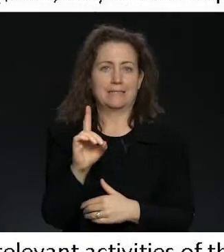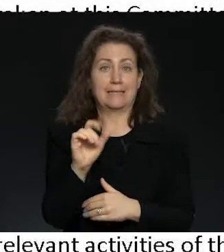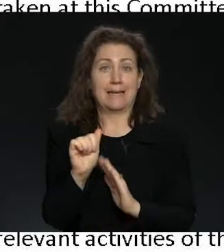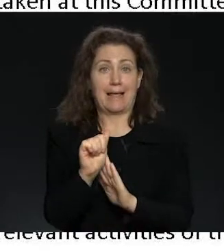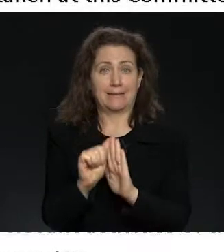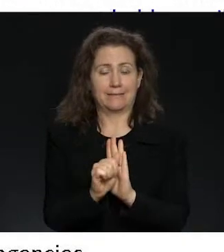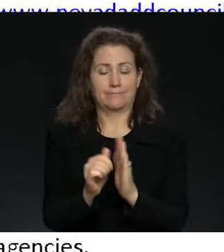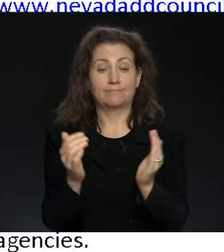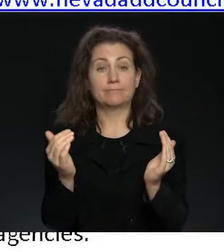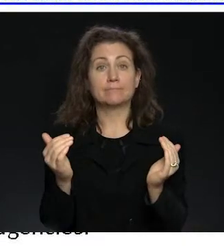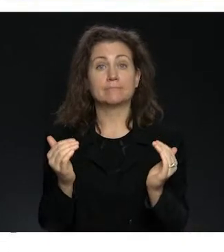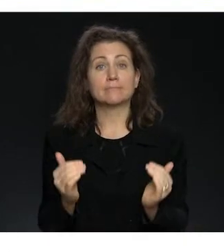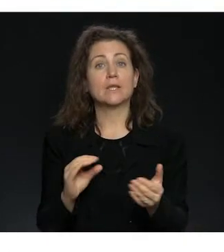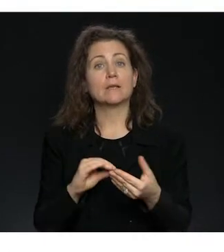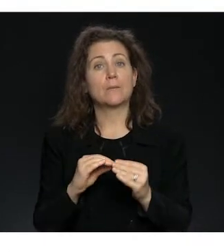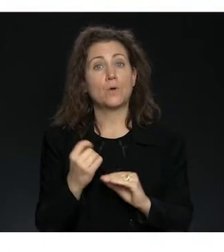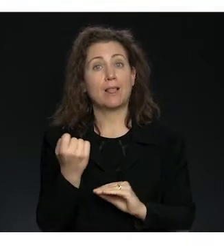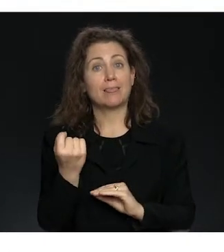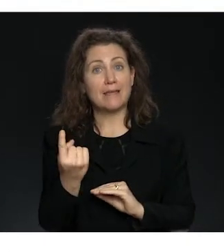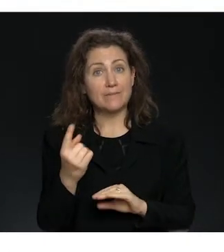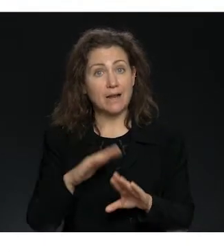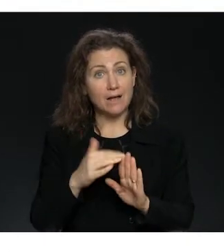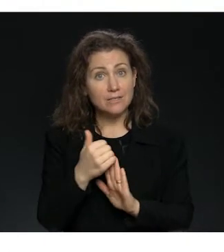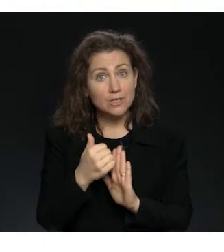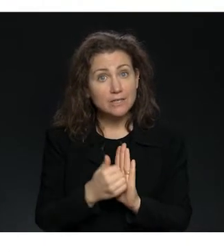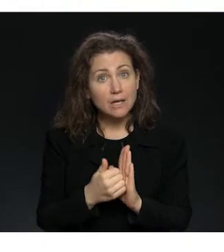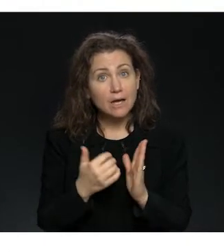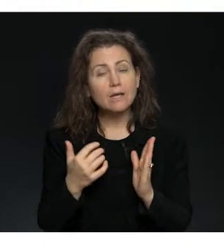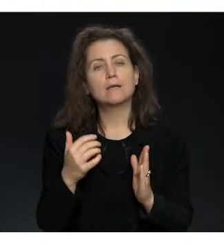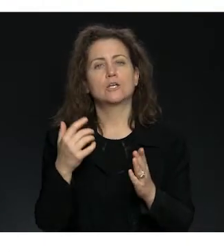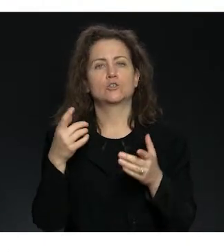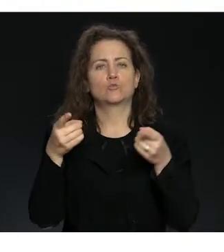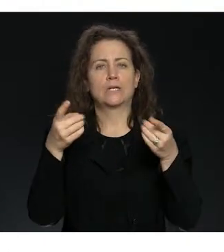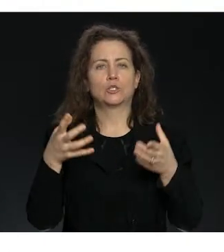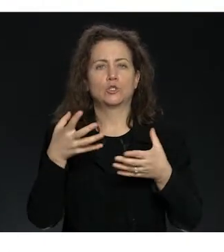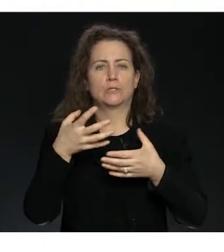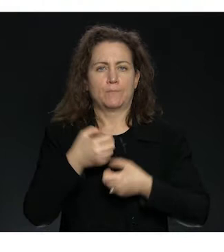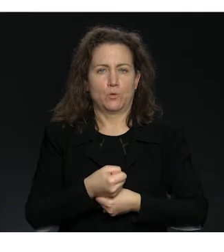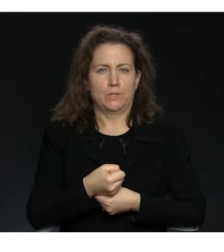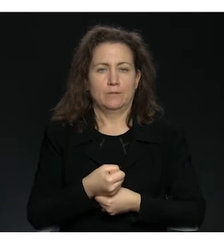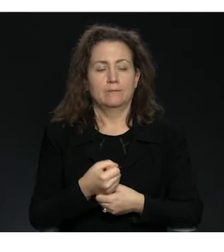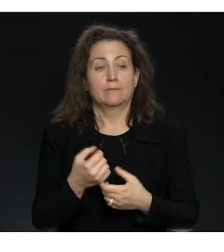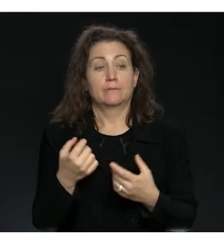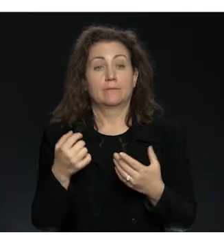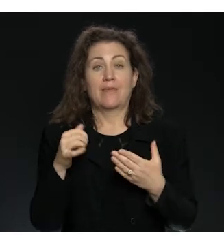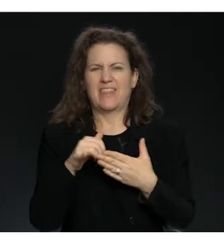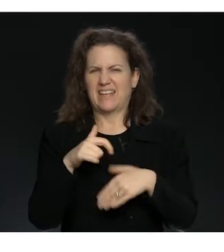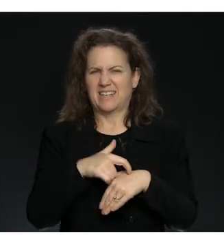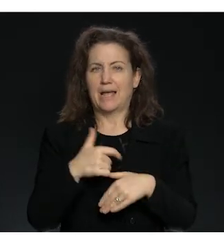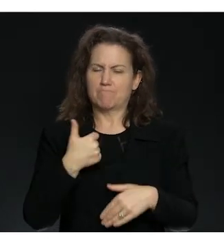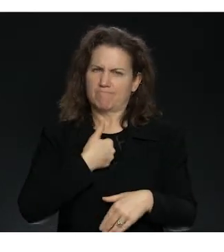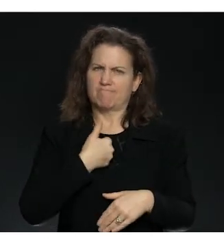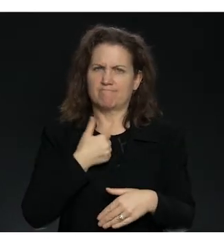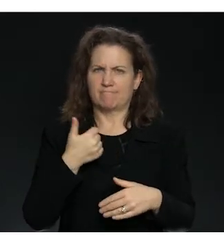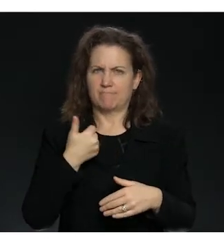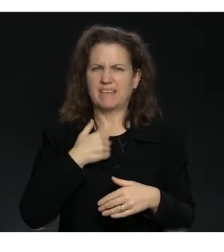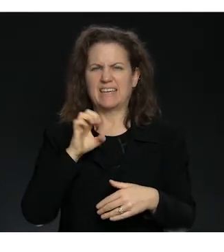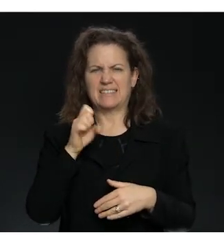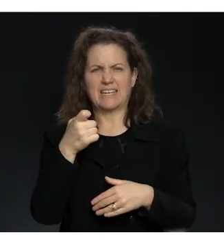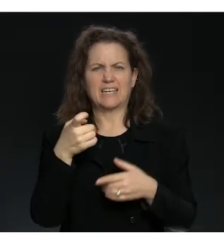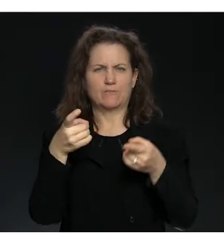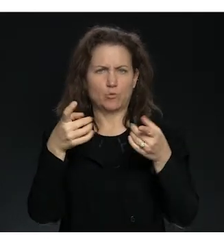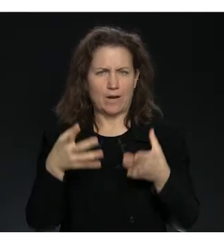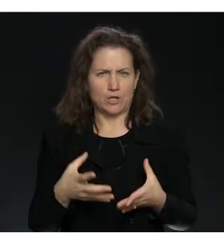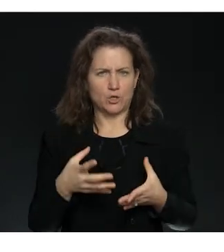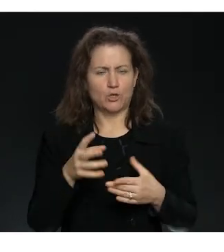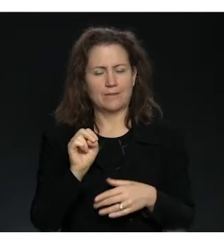the agenda is the Director's Summary. This is where I, the Executive Director of the Nevada Governor's Council on